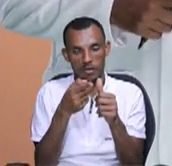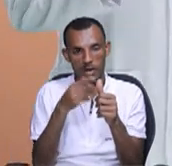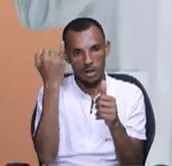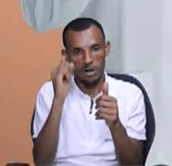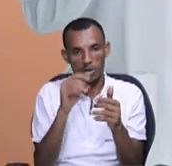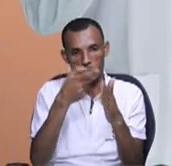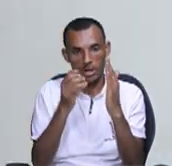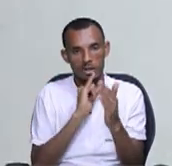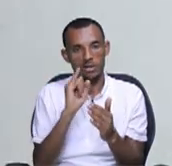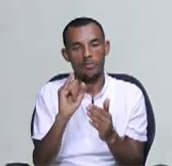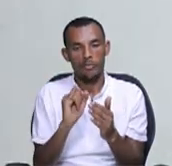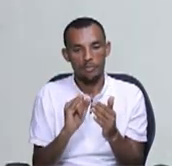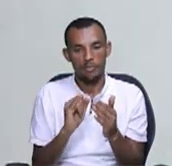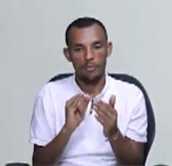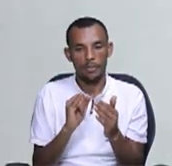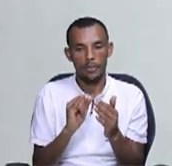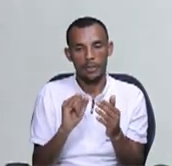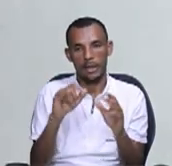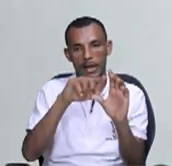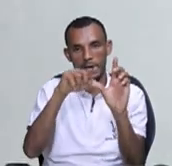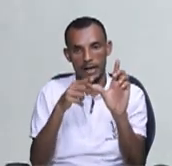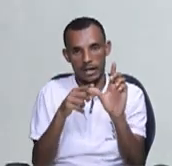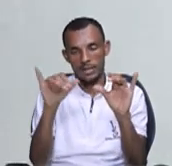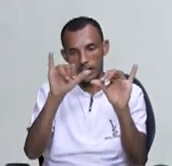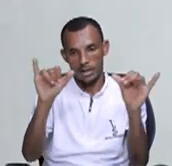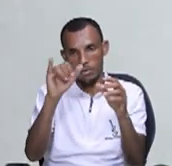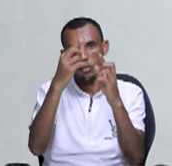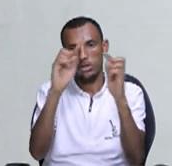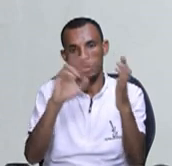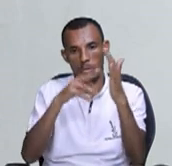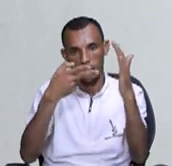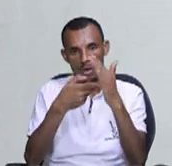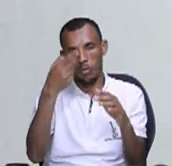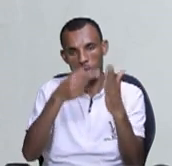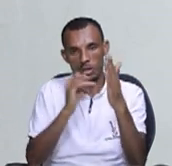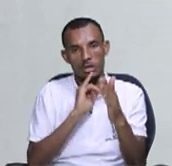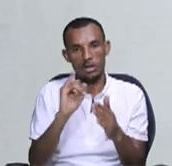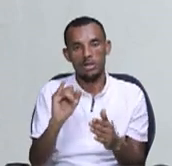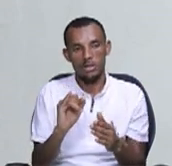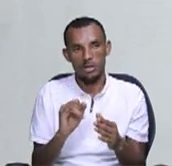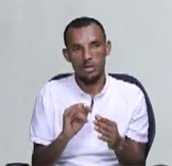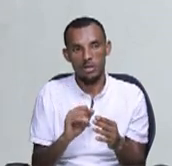first idea, what is an angle in standard position mean? What is